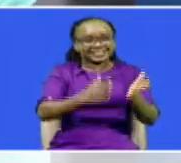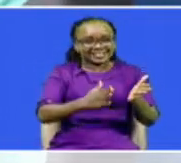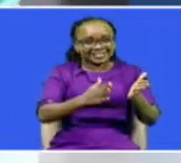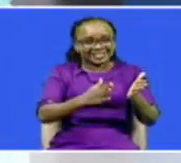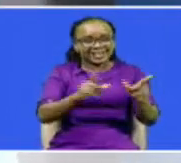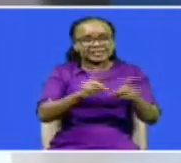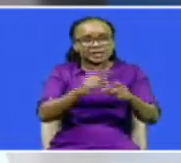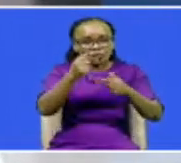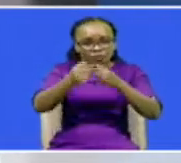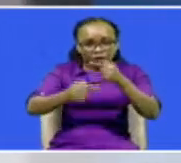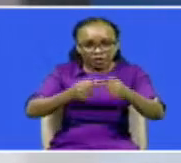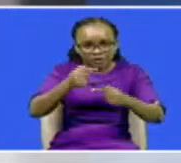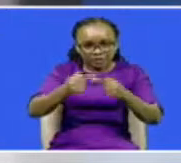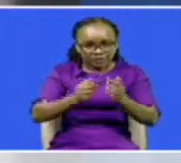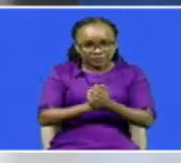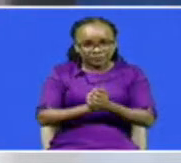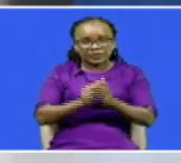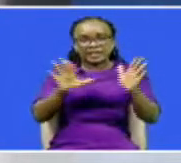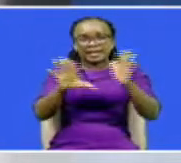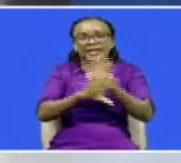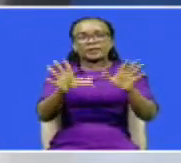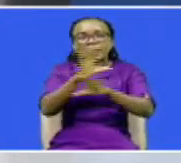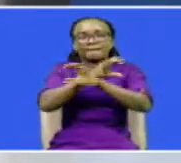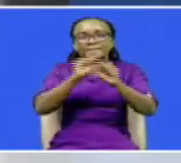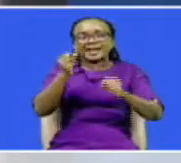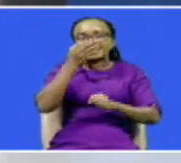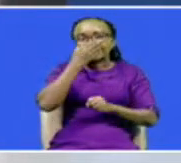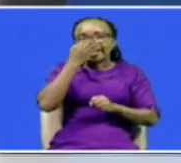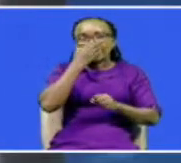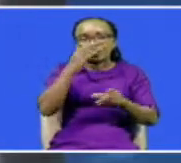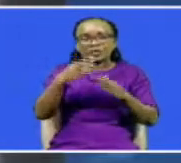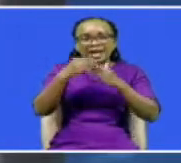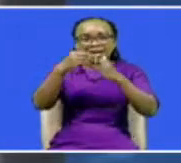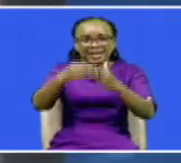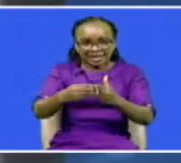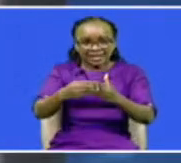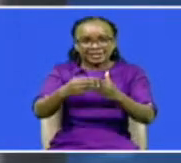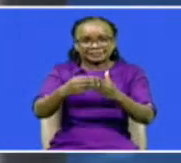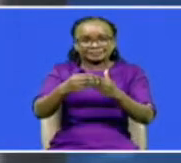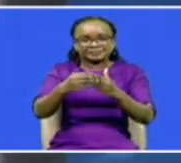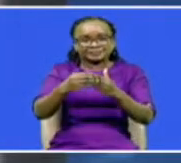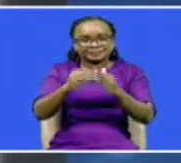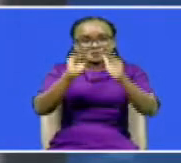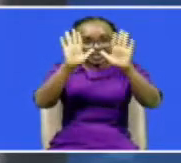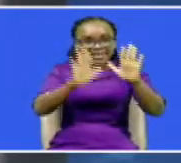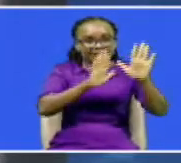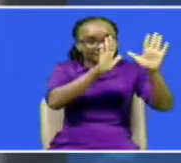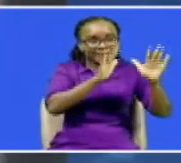Omaye. But moving on, Deputy President William Ruto led his Kenya Kwanza Brigade for a last rally in the Coast region.